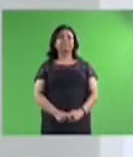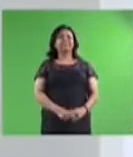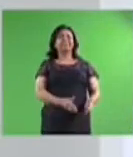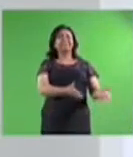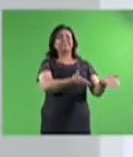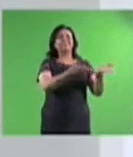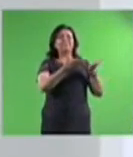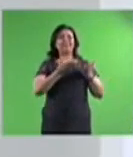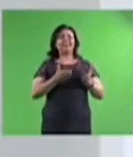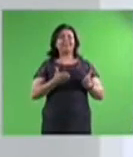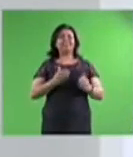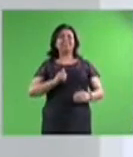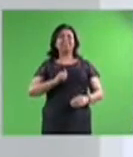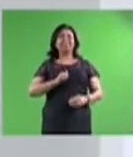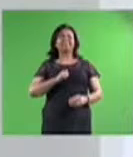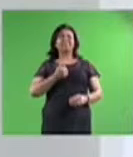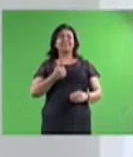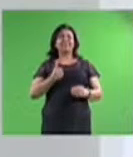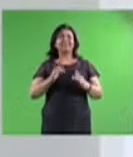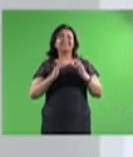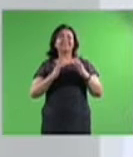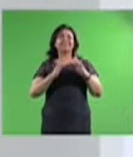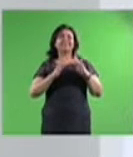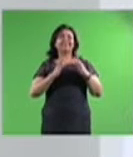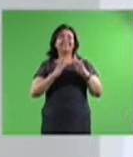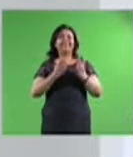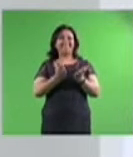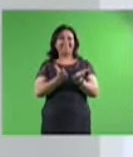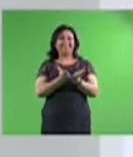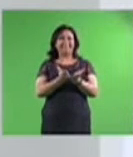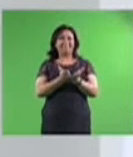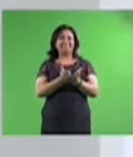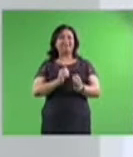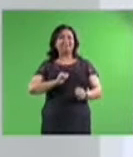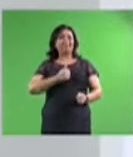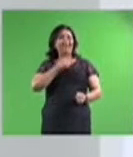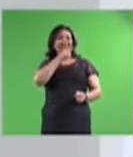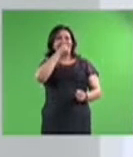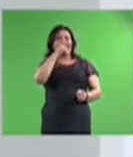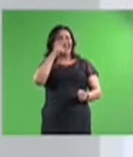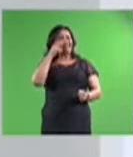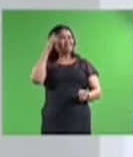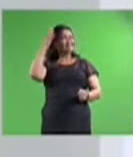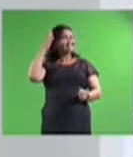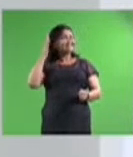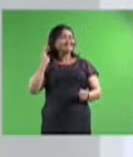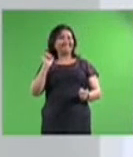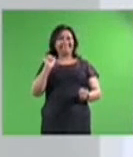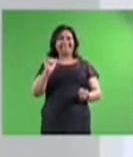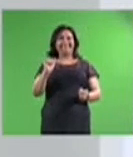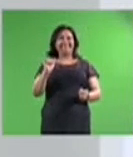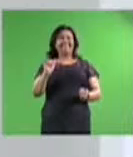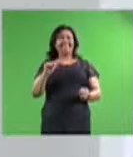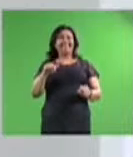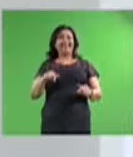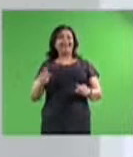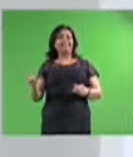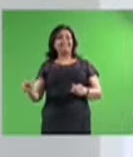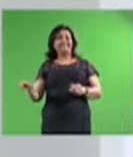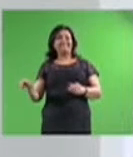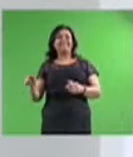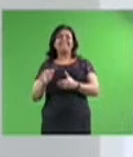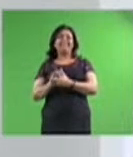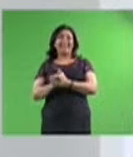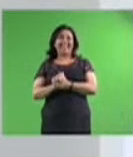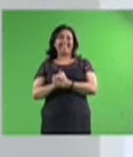Welcome to My Zone Online School. My name is Teacher Mutsa, and I have my friend here today.